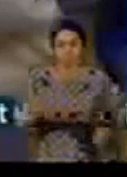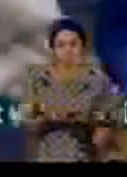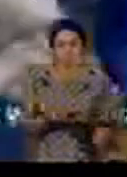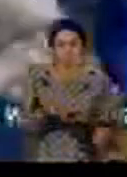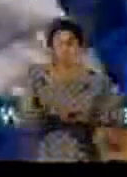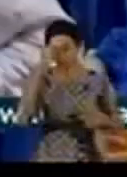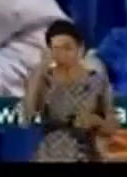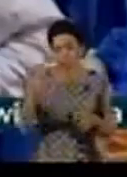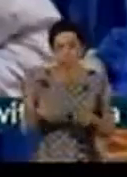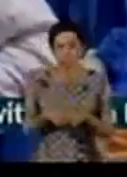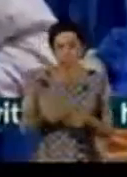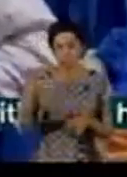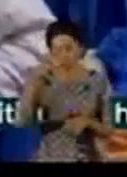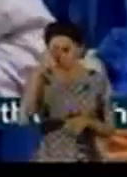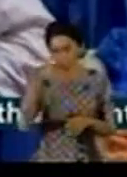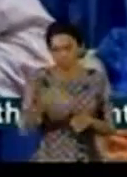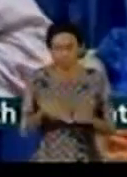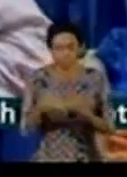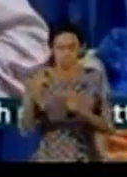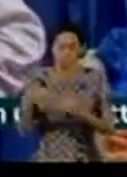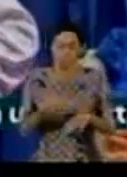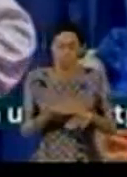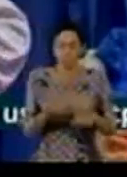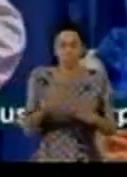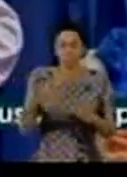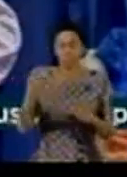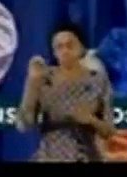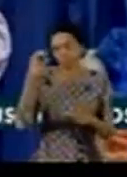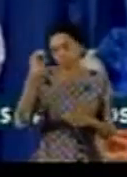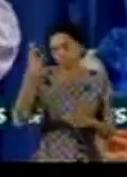here, Jesus prayed finish.